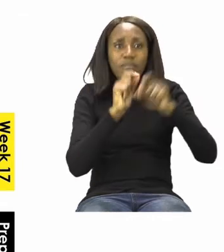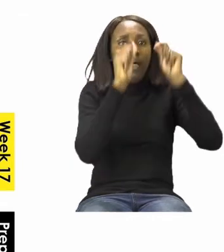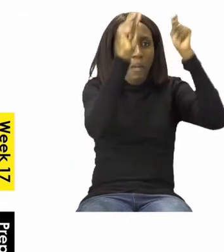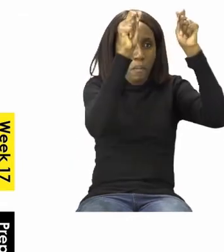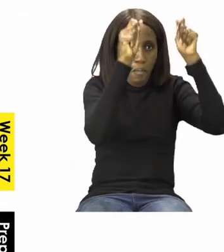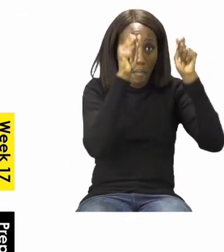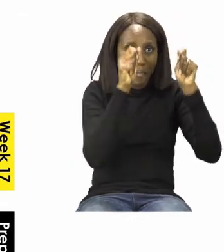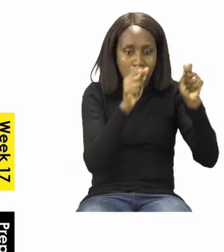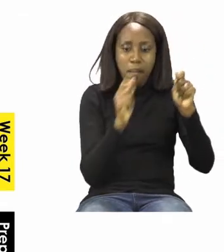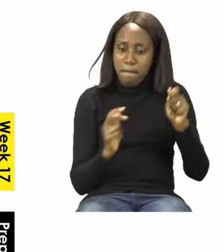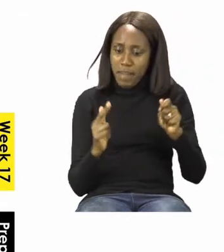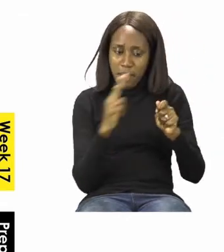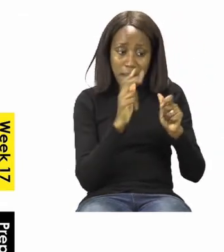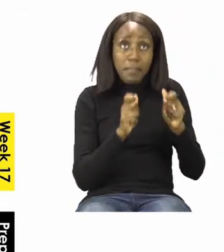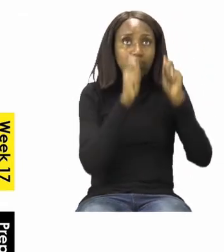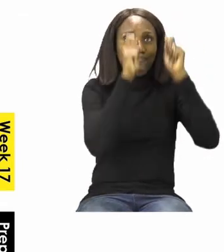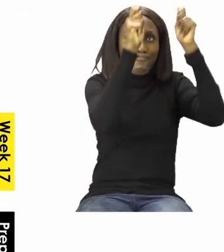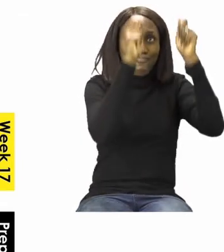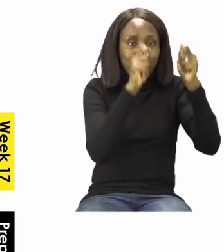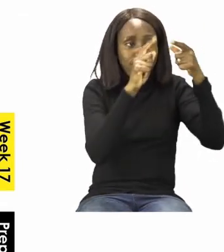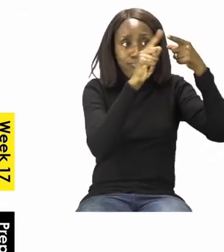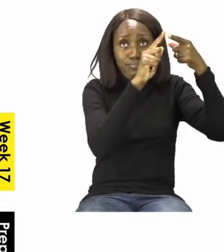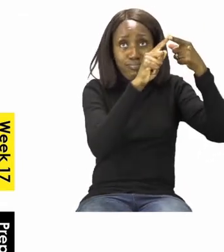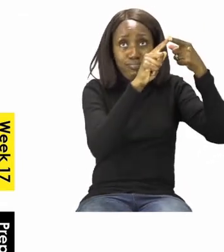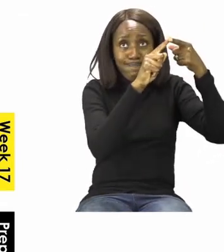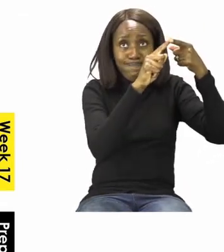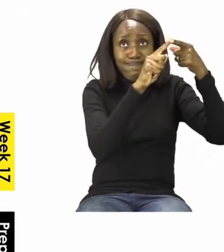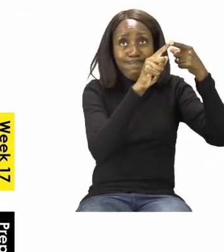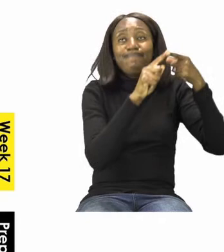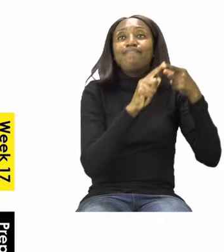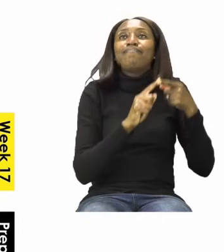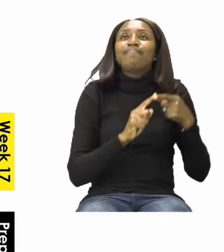that picture and put it in the first box.